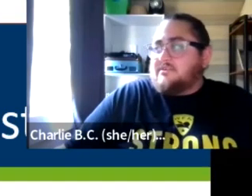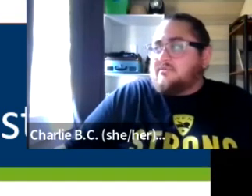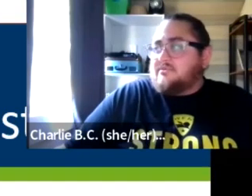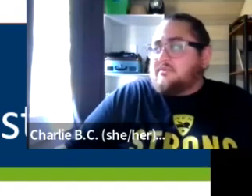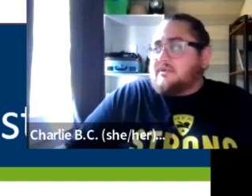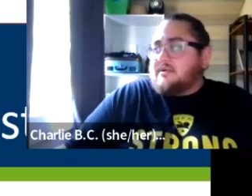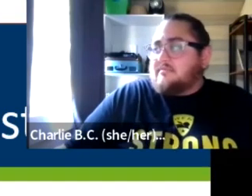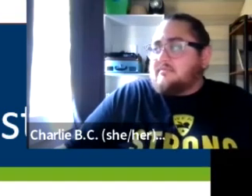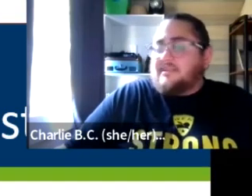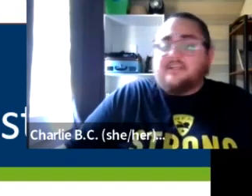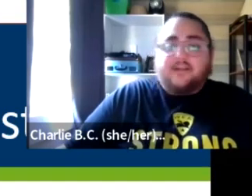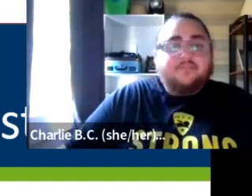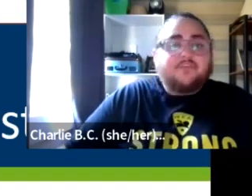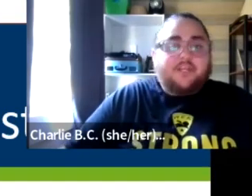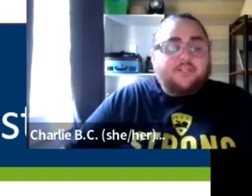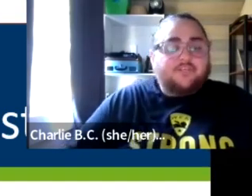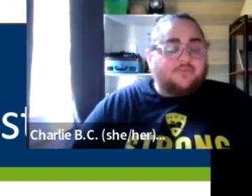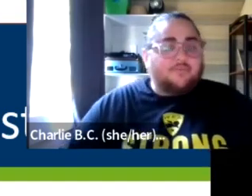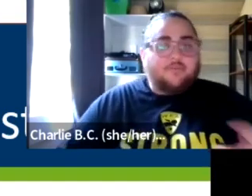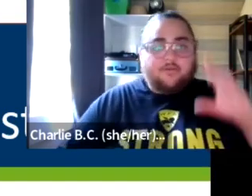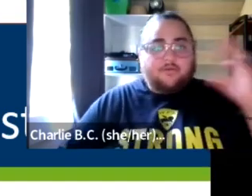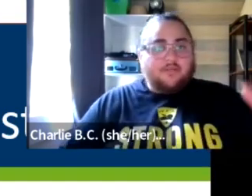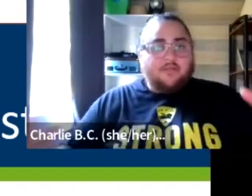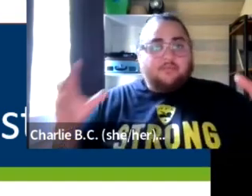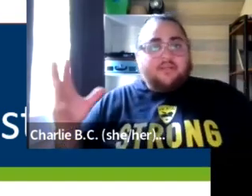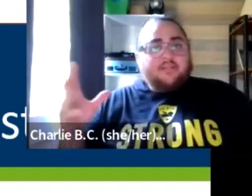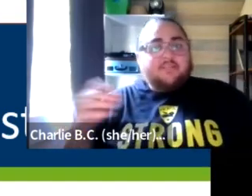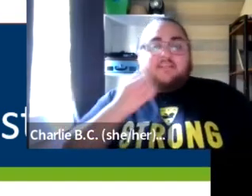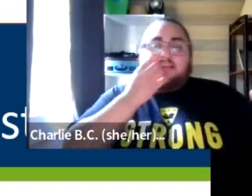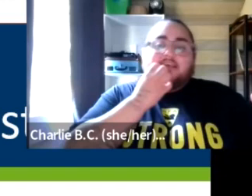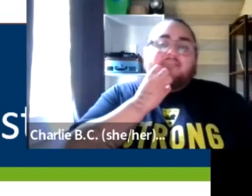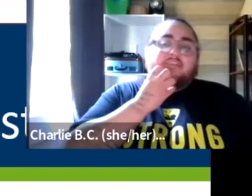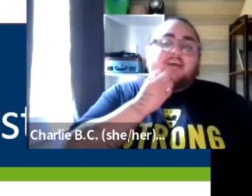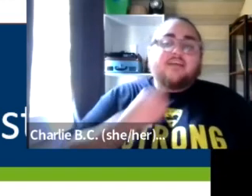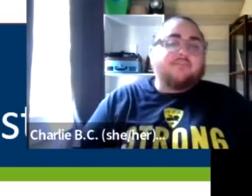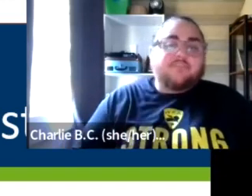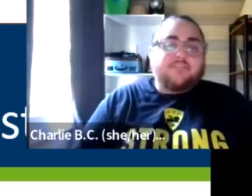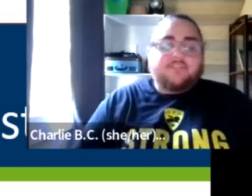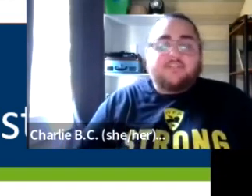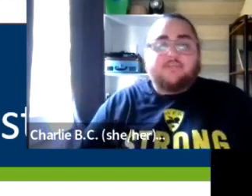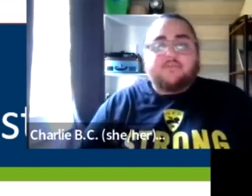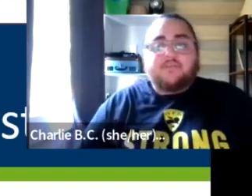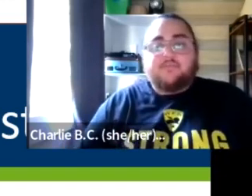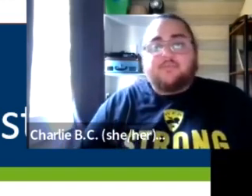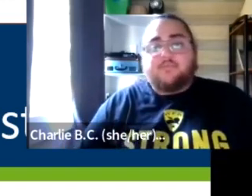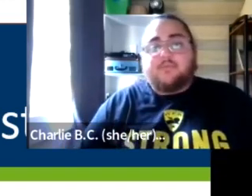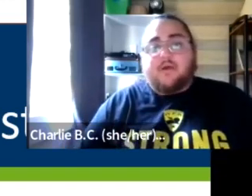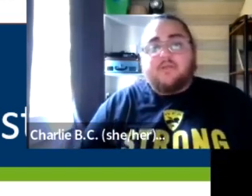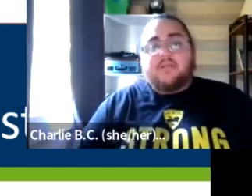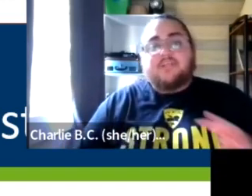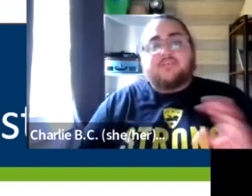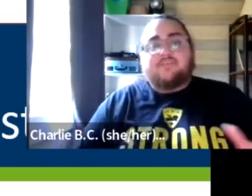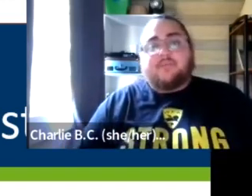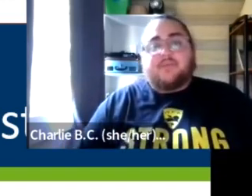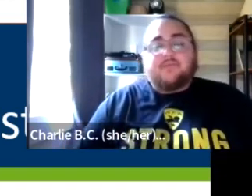we also, I think narrative change is one of the bigger buckets, and that's having a lot of conversations in the community with people